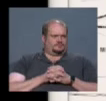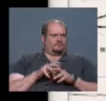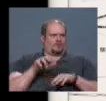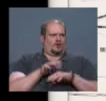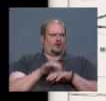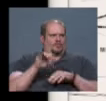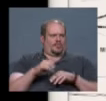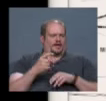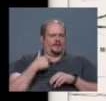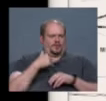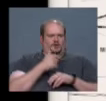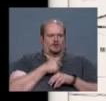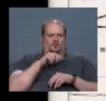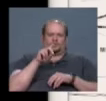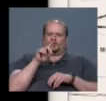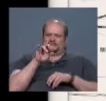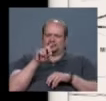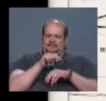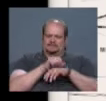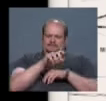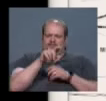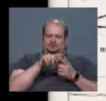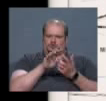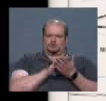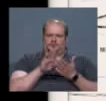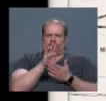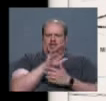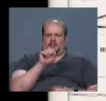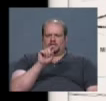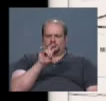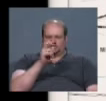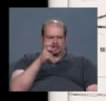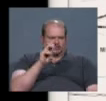this one, we did send to College Station.